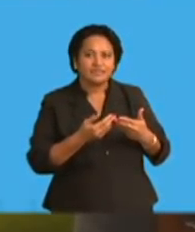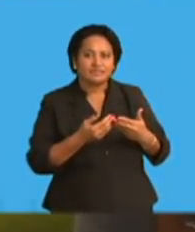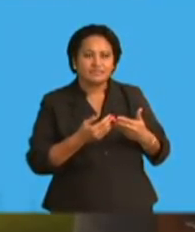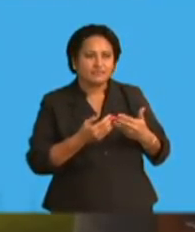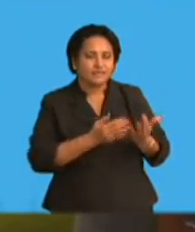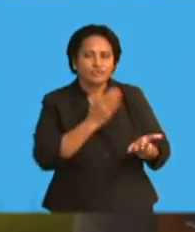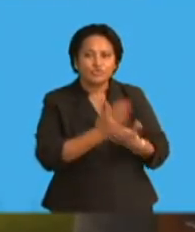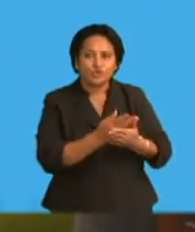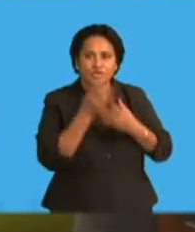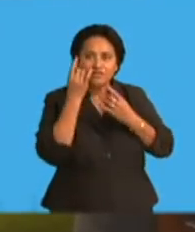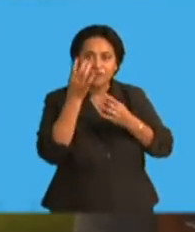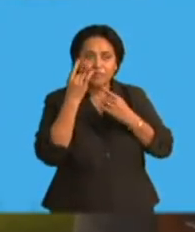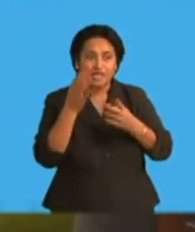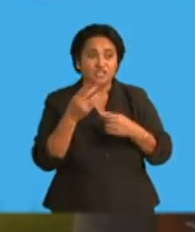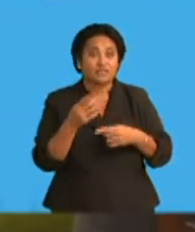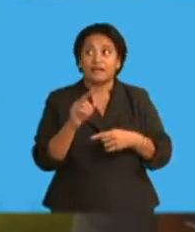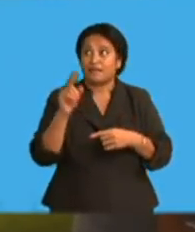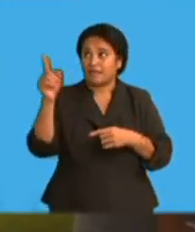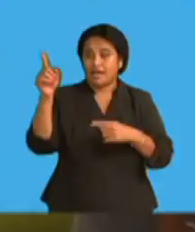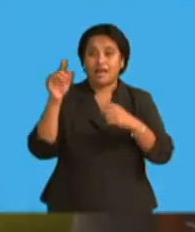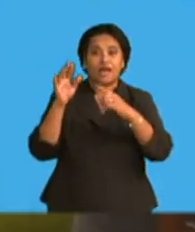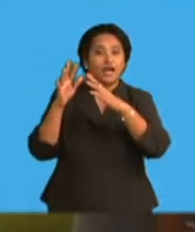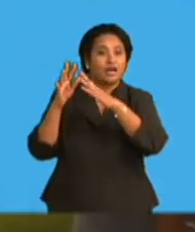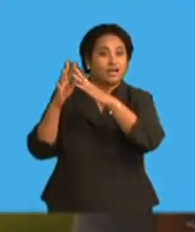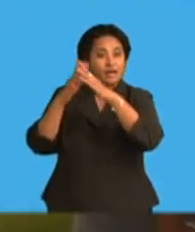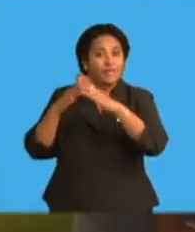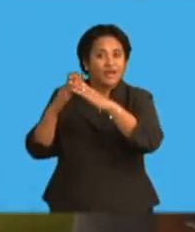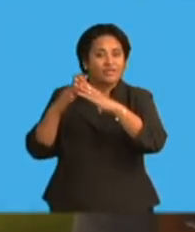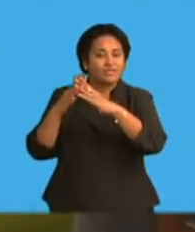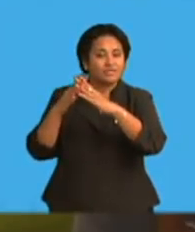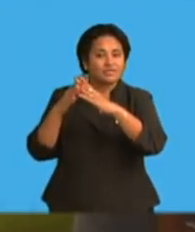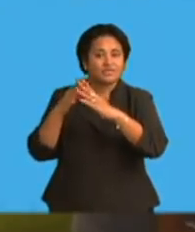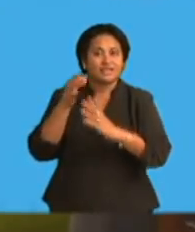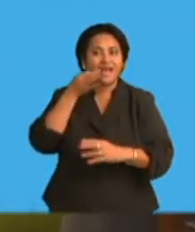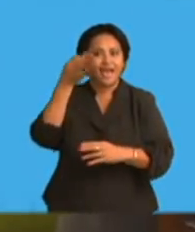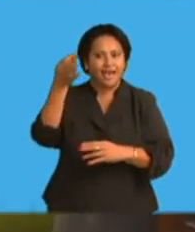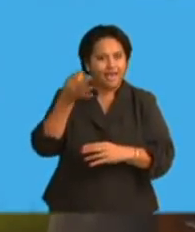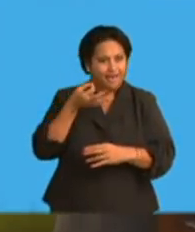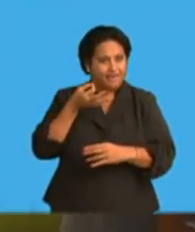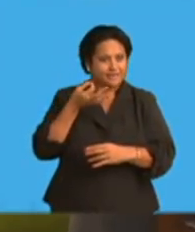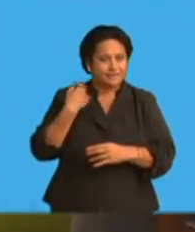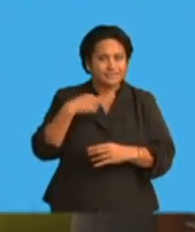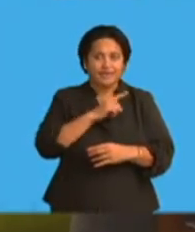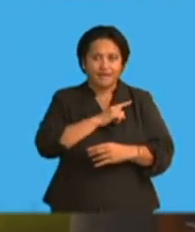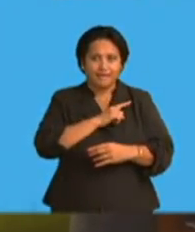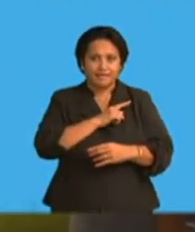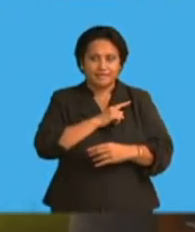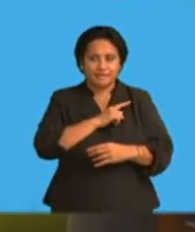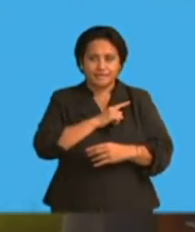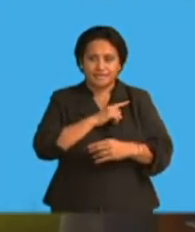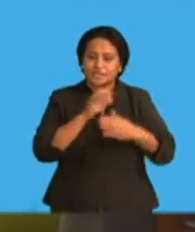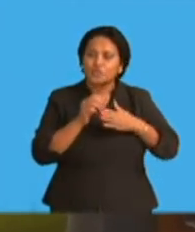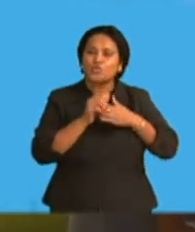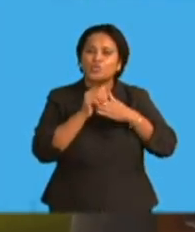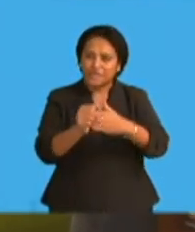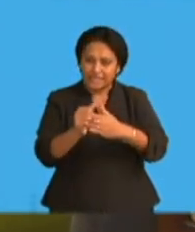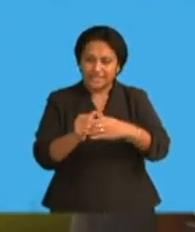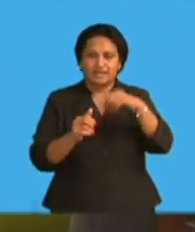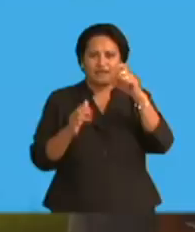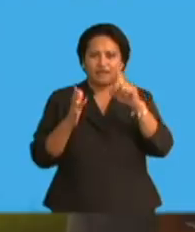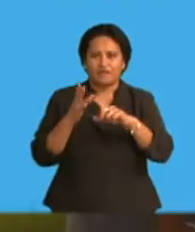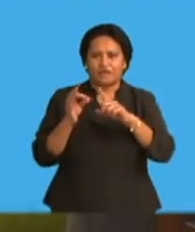by other countries, to take up the presidency. For the record, Honourable Randondo, Saloti Randondo, doesn't know what she's talking